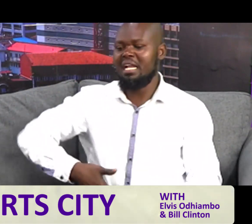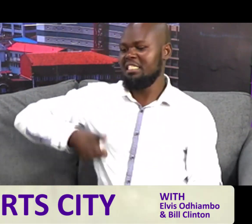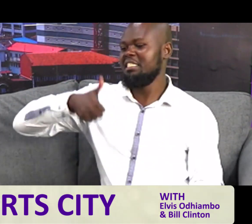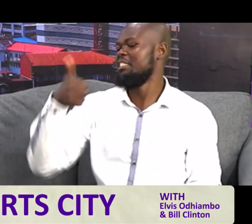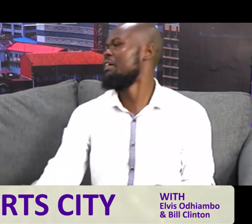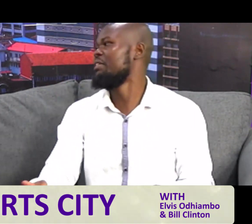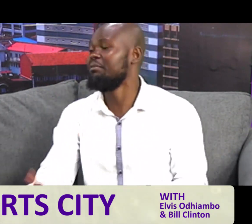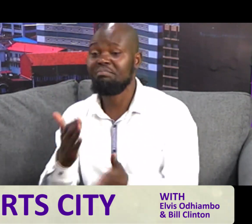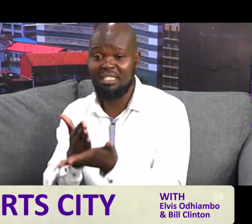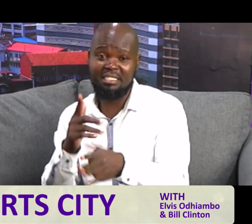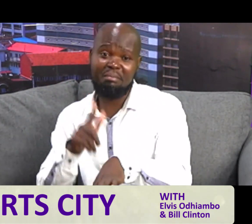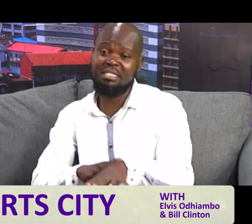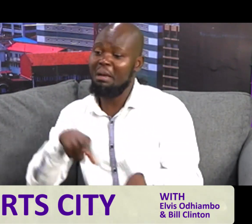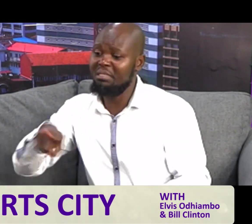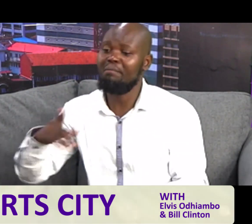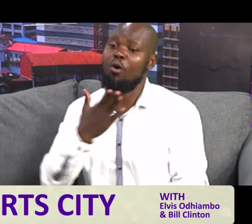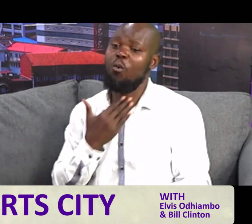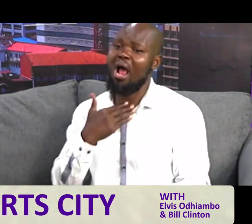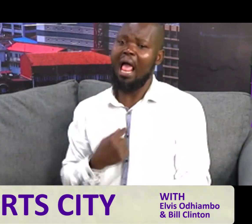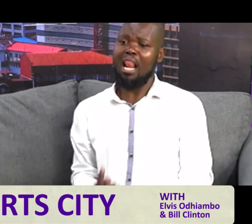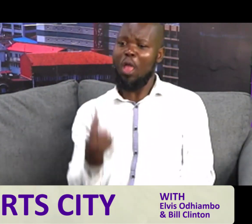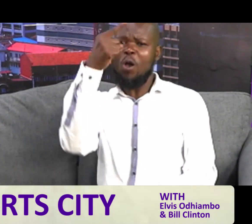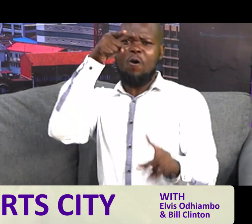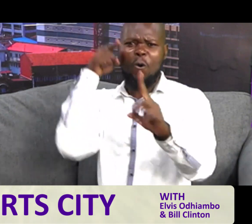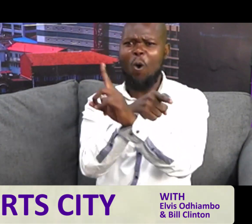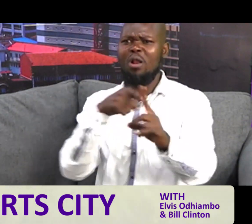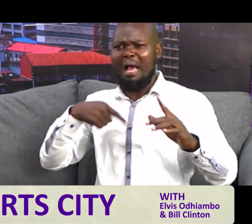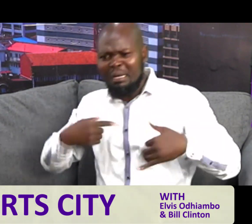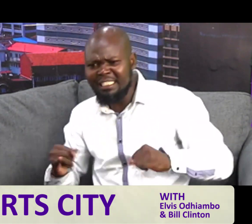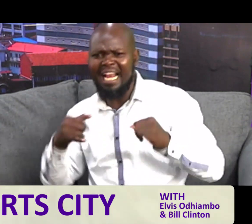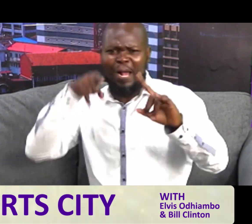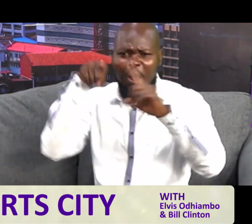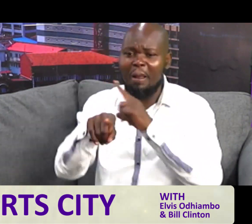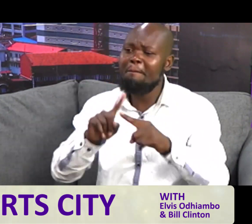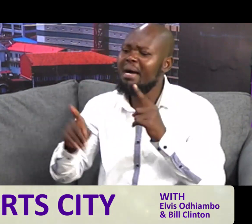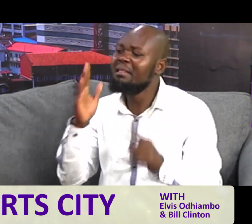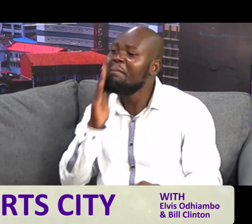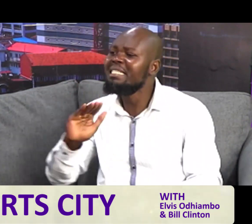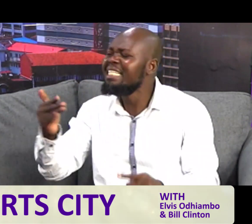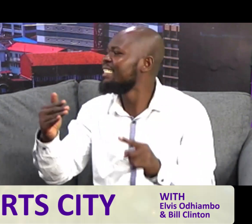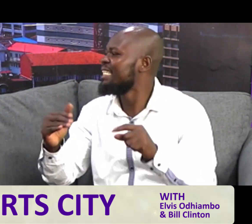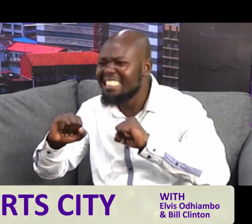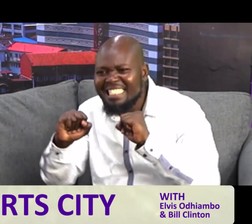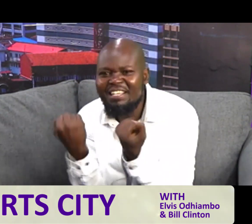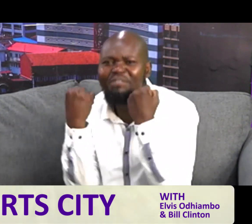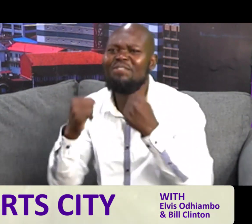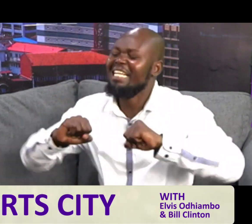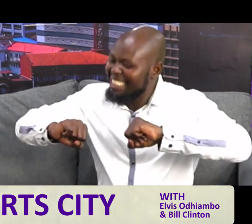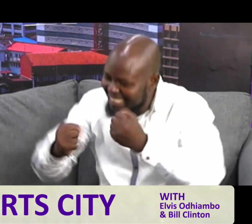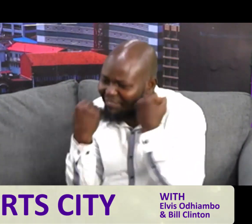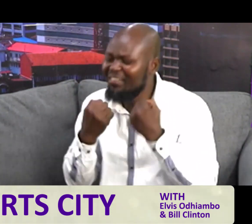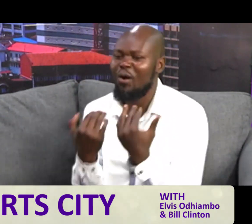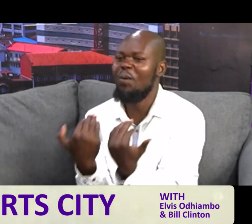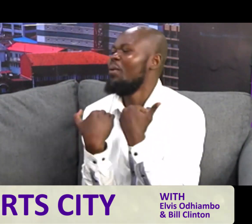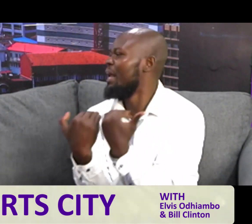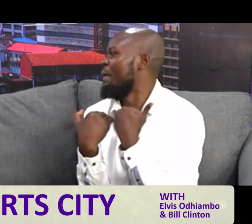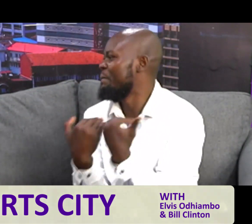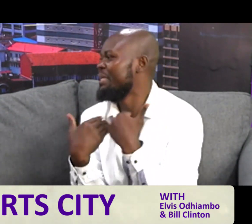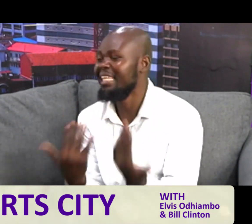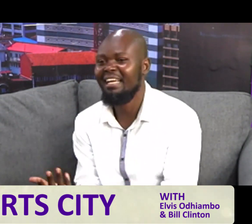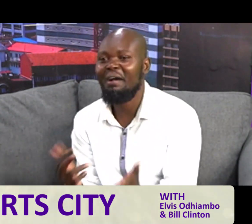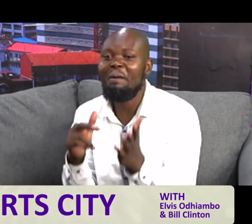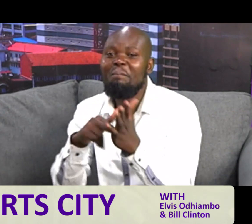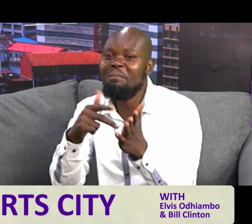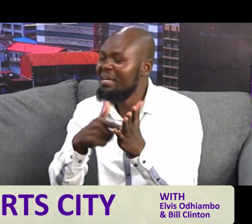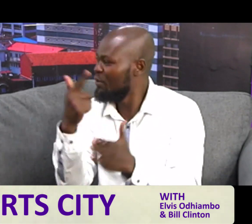very much sure Inter Milan could have won the game. Because for Lukaku, he's not that kind of selfish, where